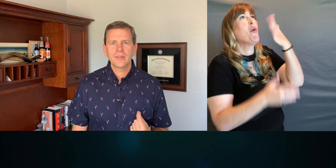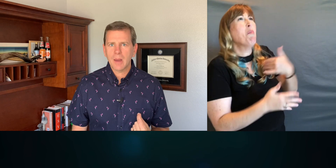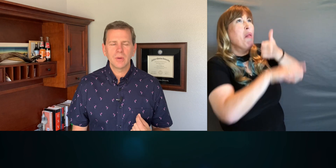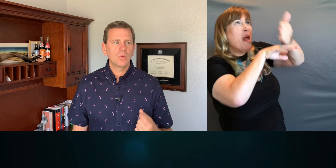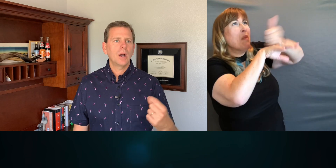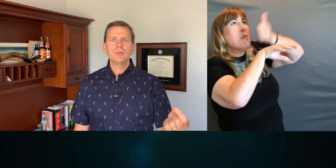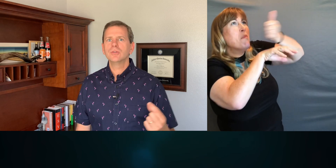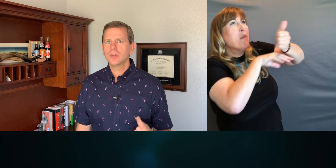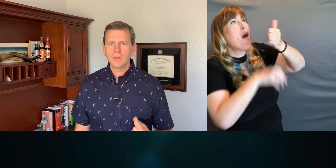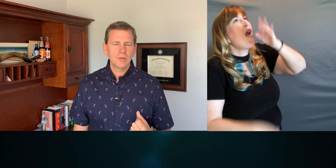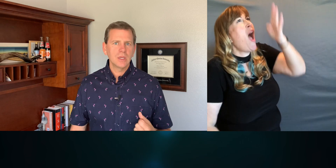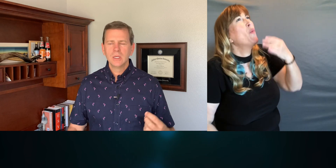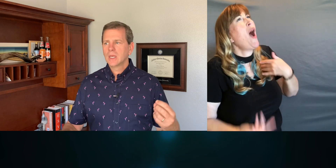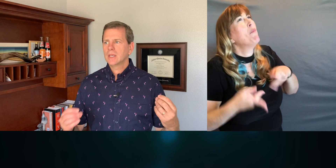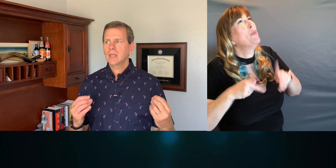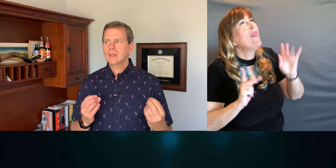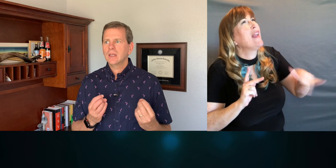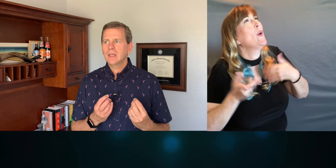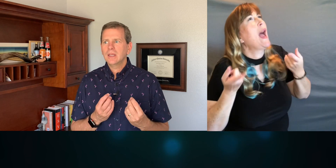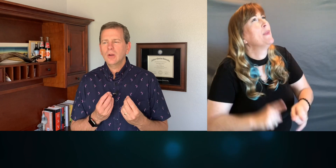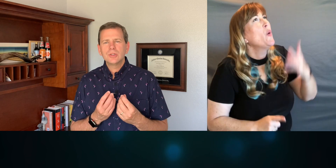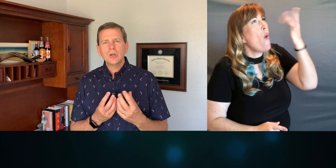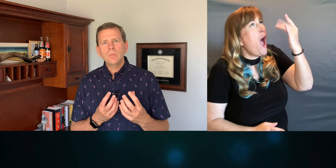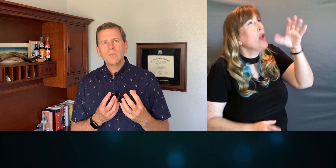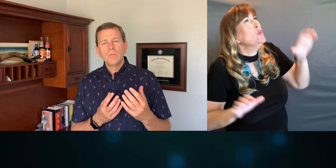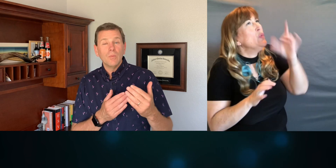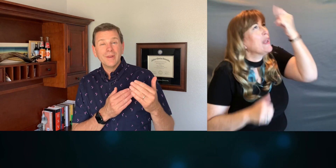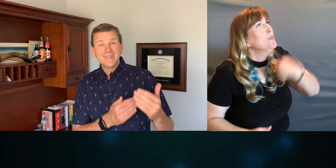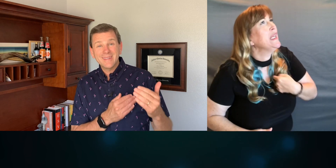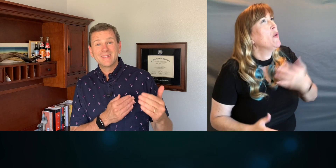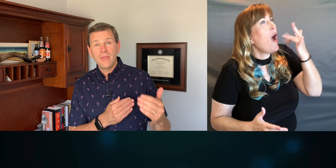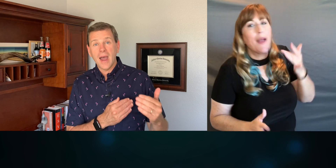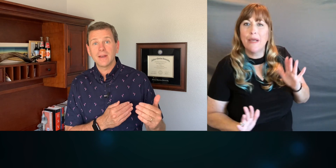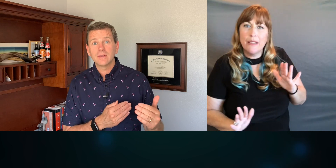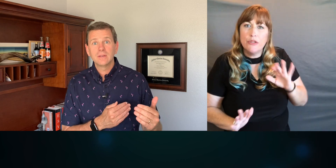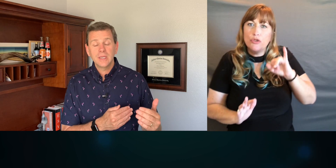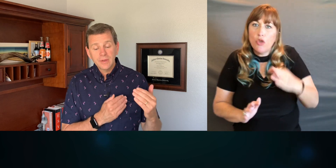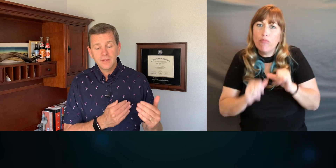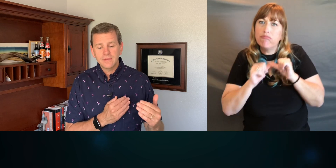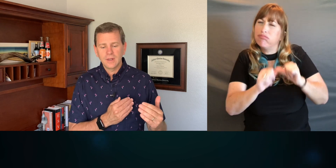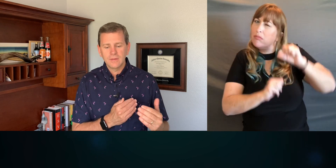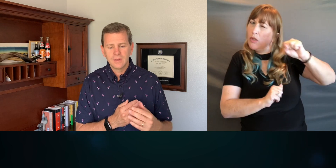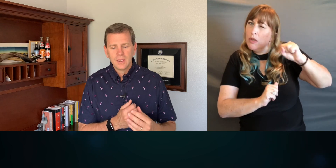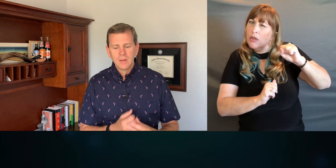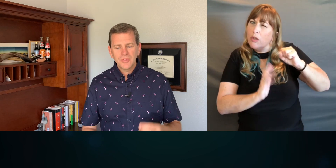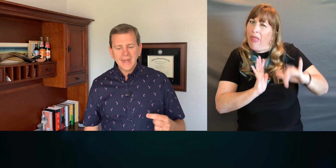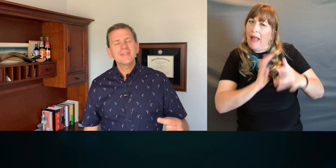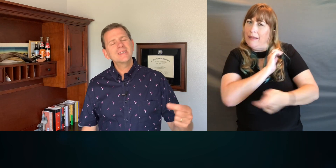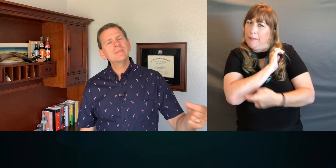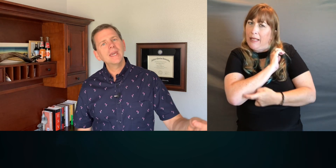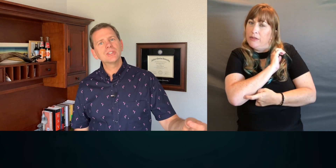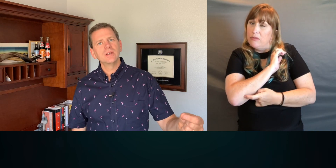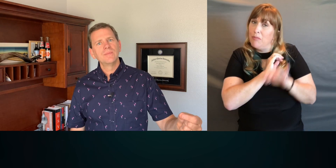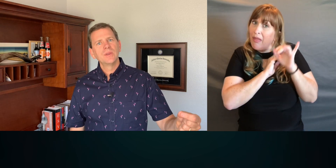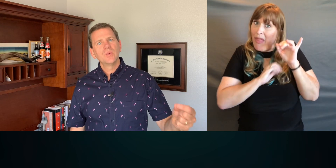you let this happen? Why would you do this to me? And you know, Job resisted that. He resisted it. But that is